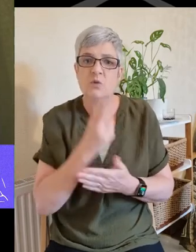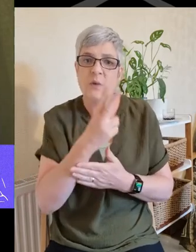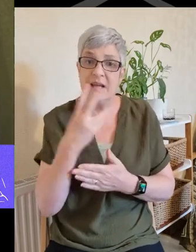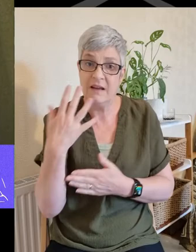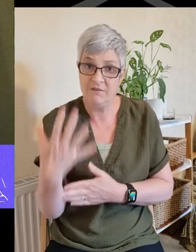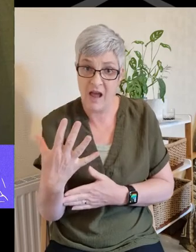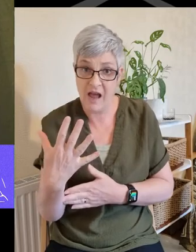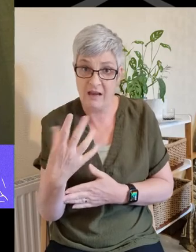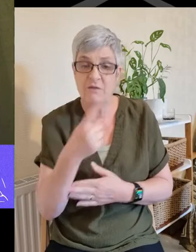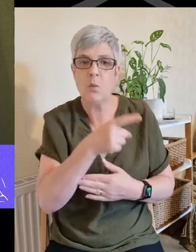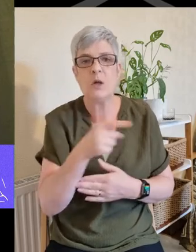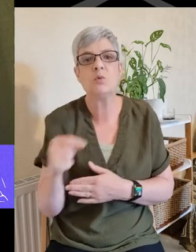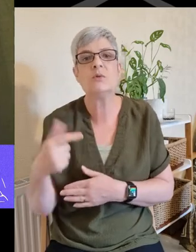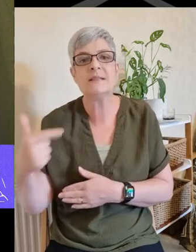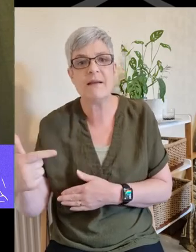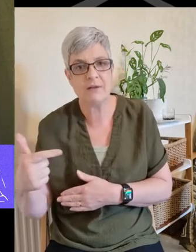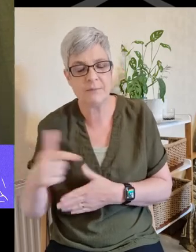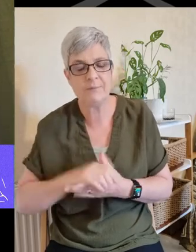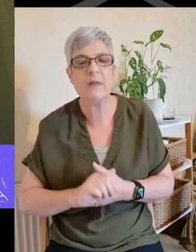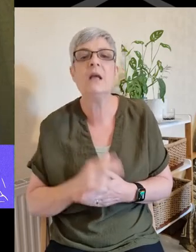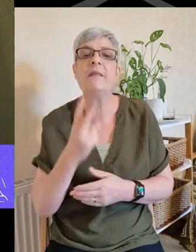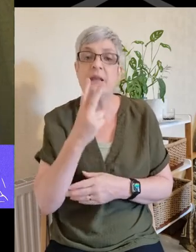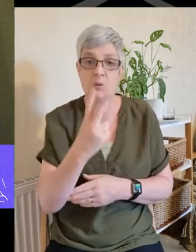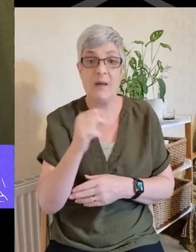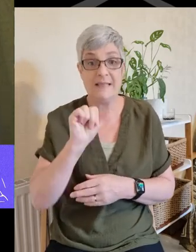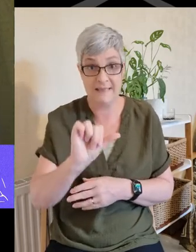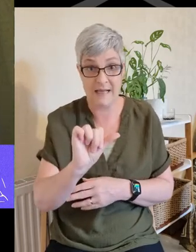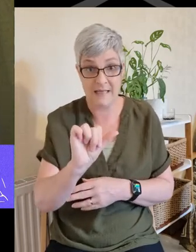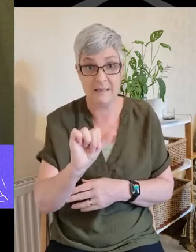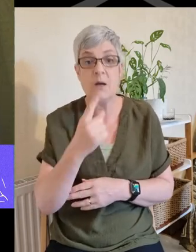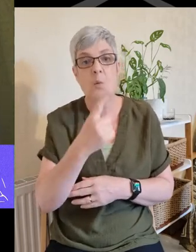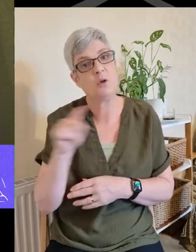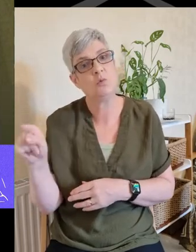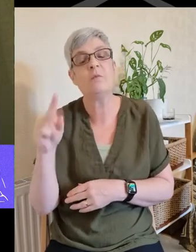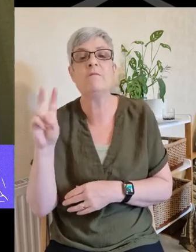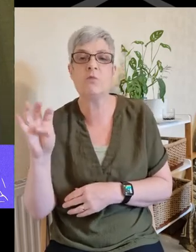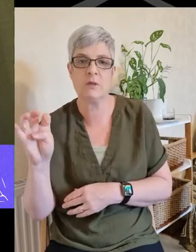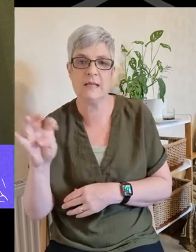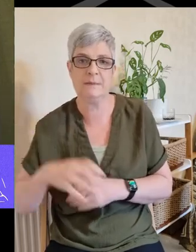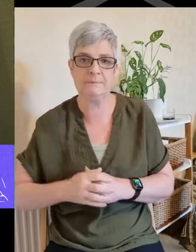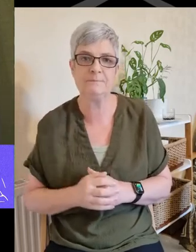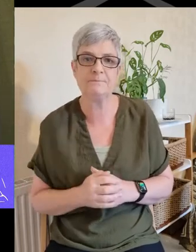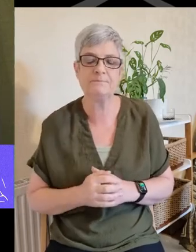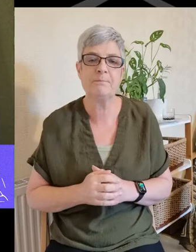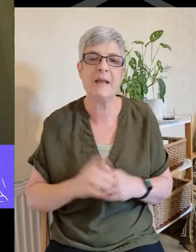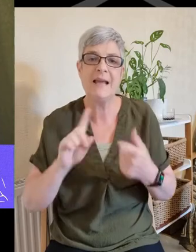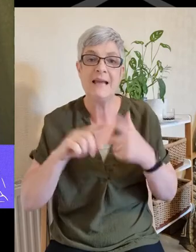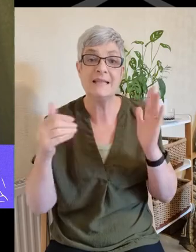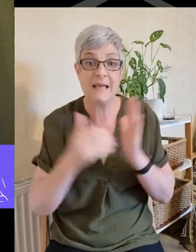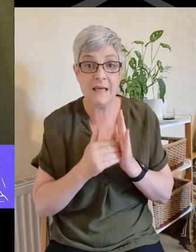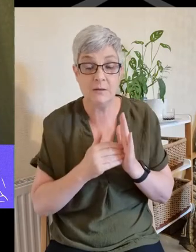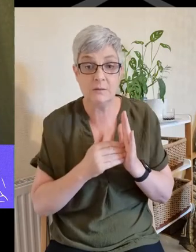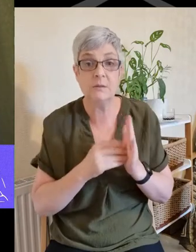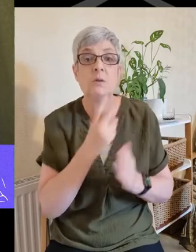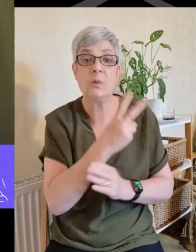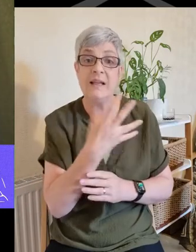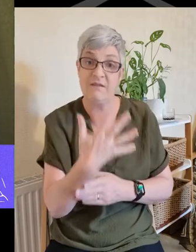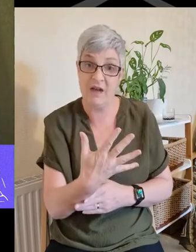1 to 7, and then from chapter 26, verses 1 to 14. Ezekiel,